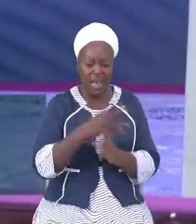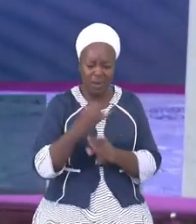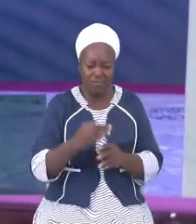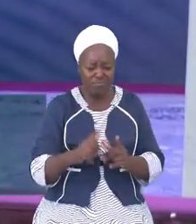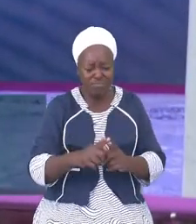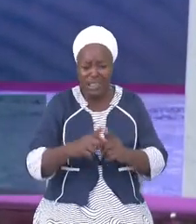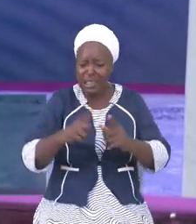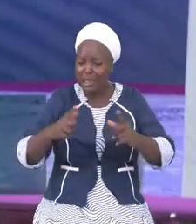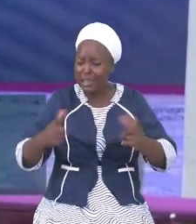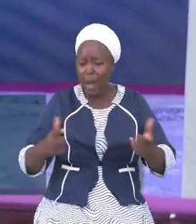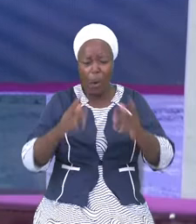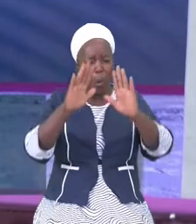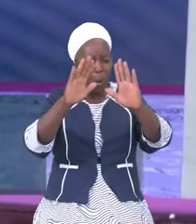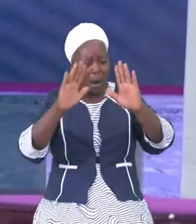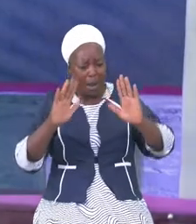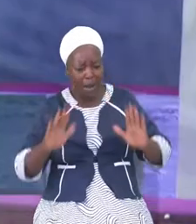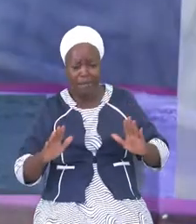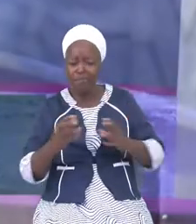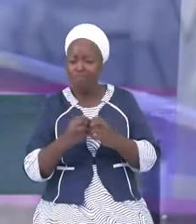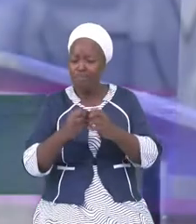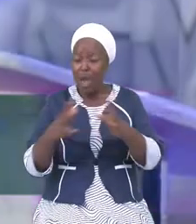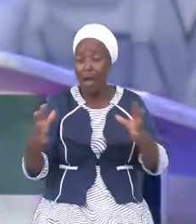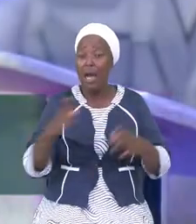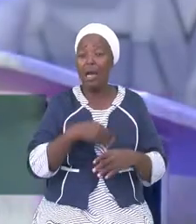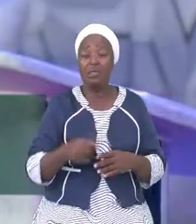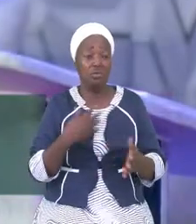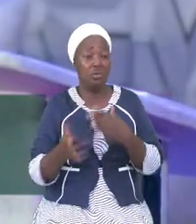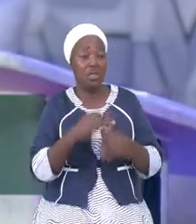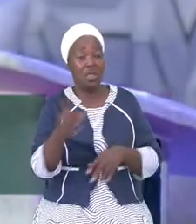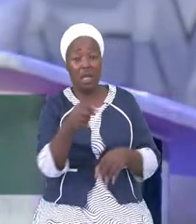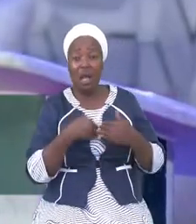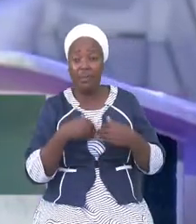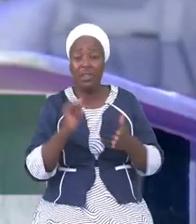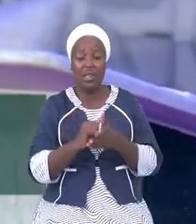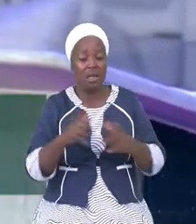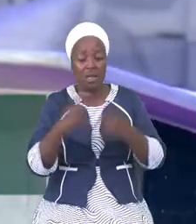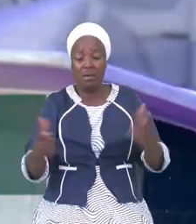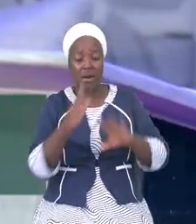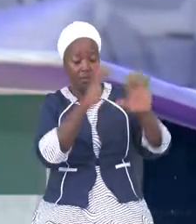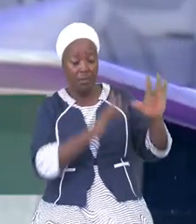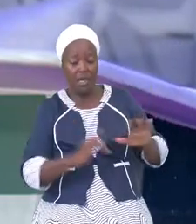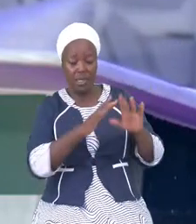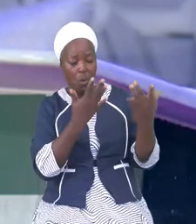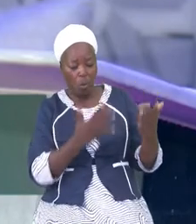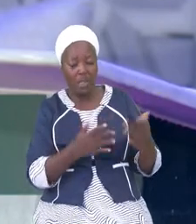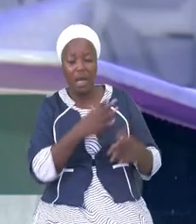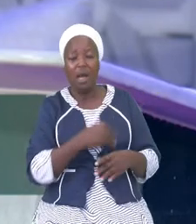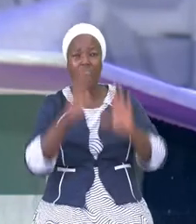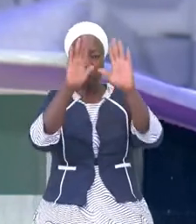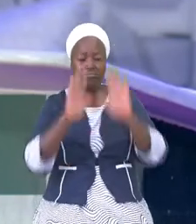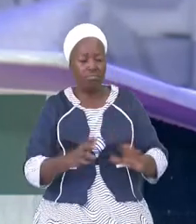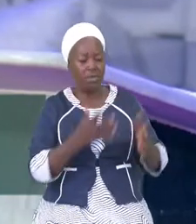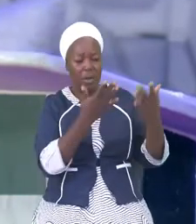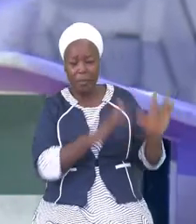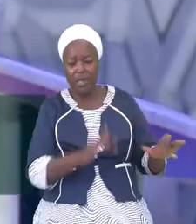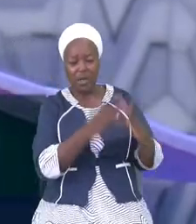marvelous as well as manifold. And even though we have manifold mercies awaiting, marvelous mercy